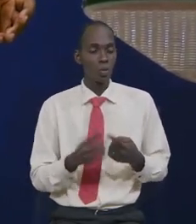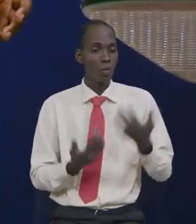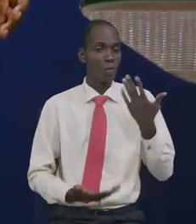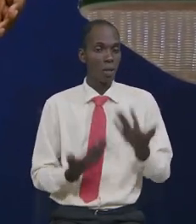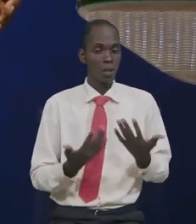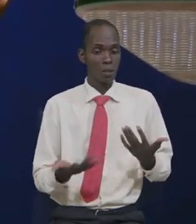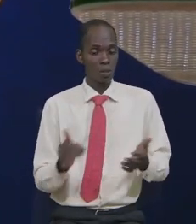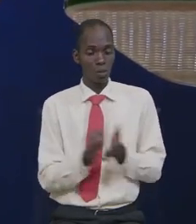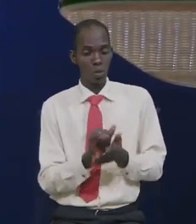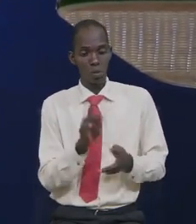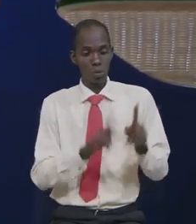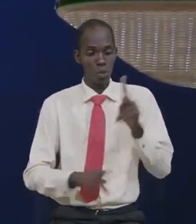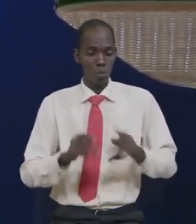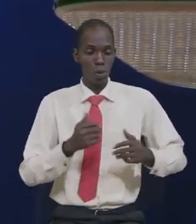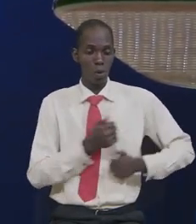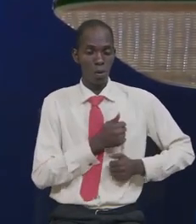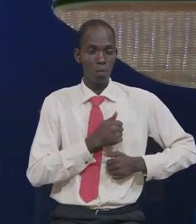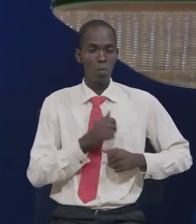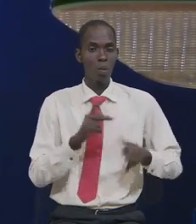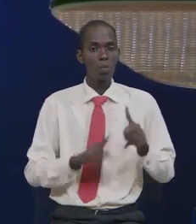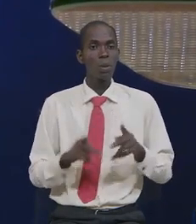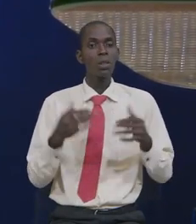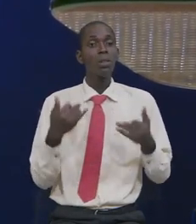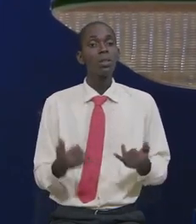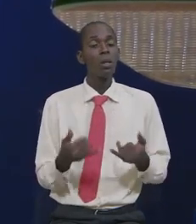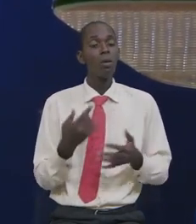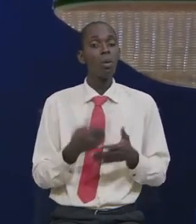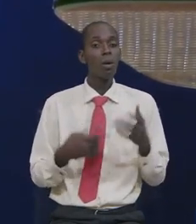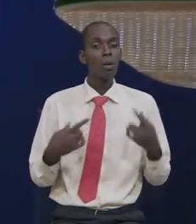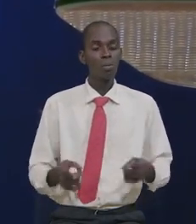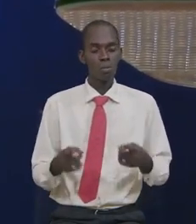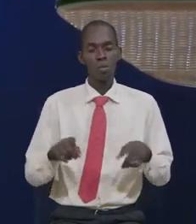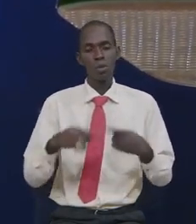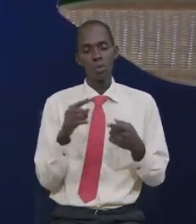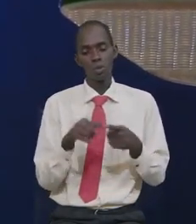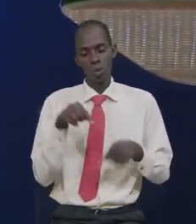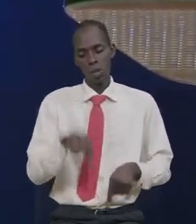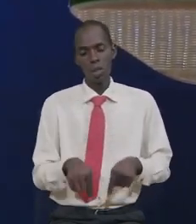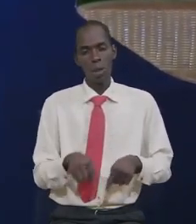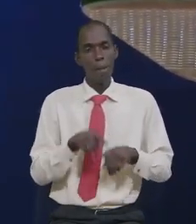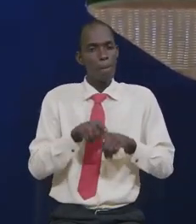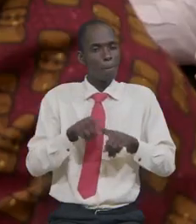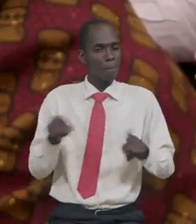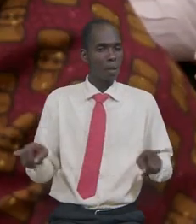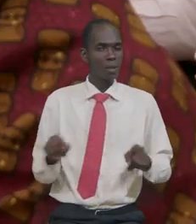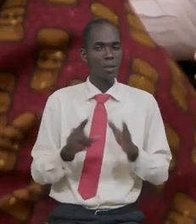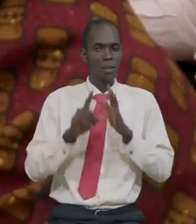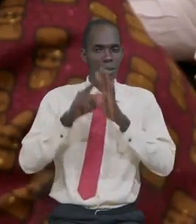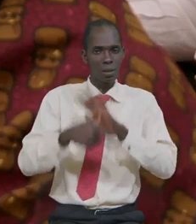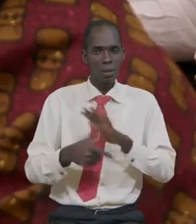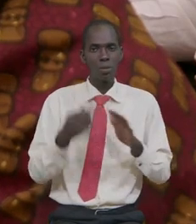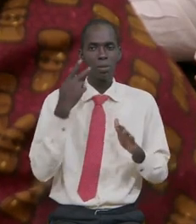Nebuchadnezzar, repenting later, probably went to heaven. Now, the people who